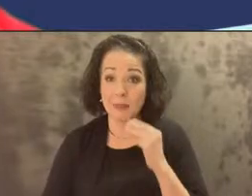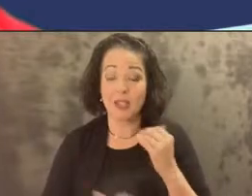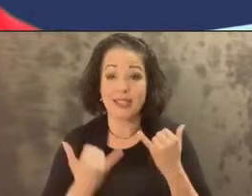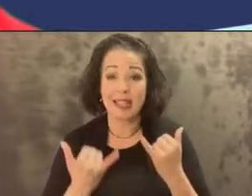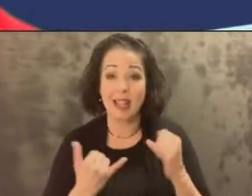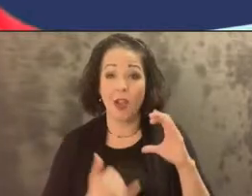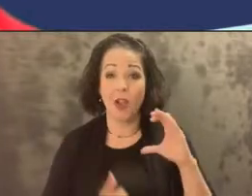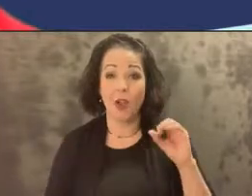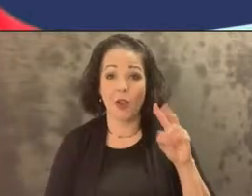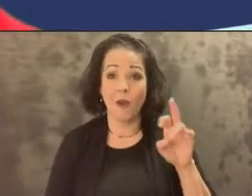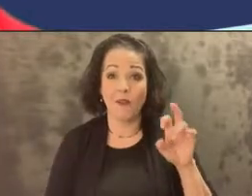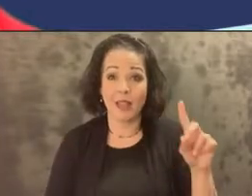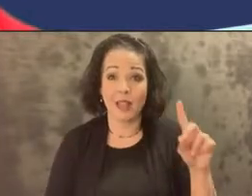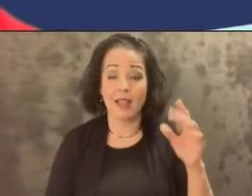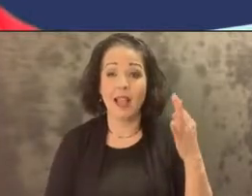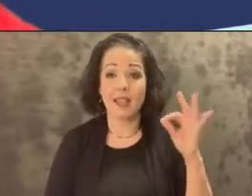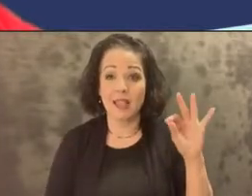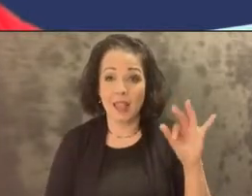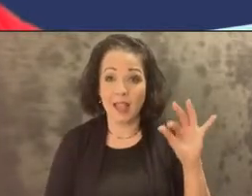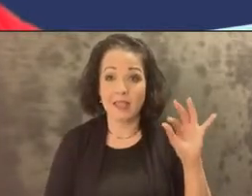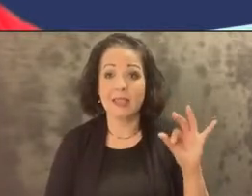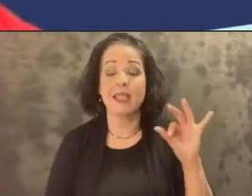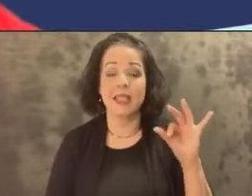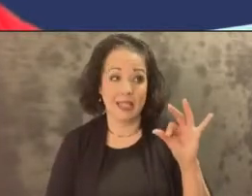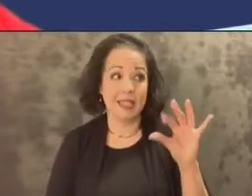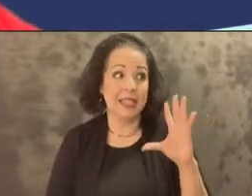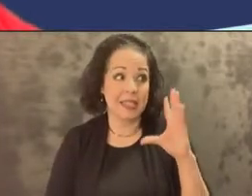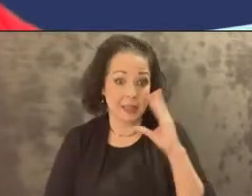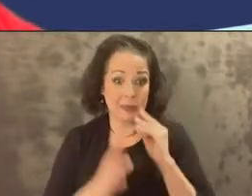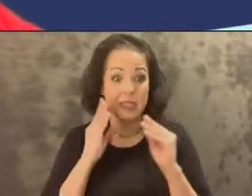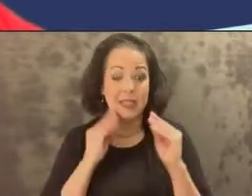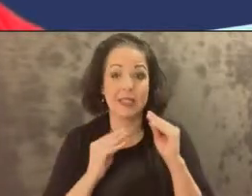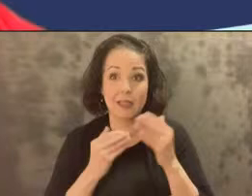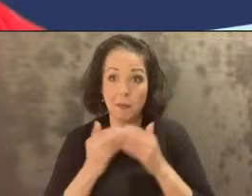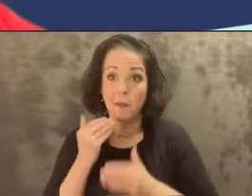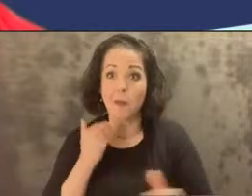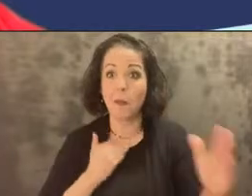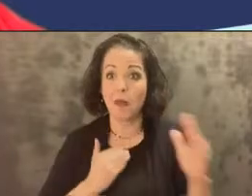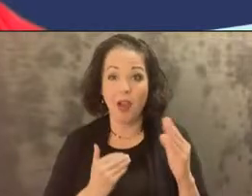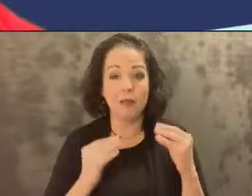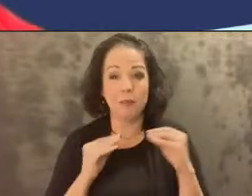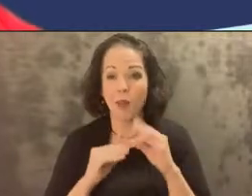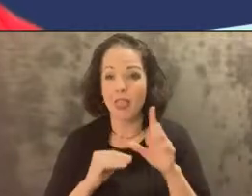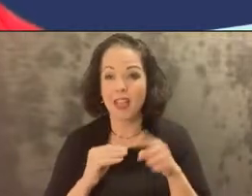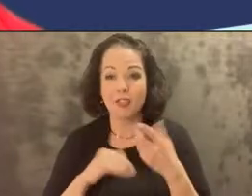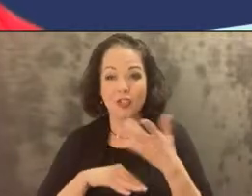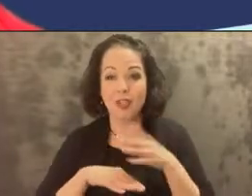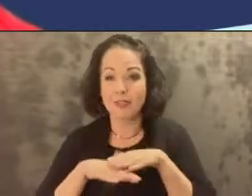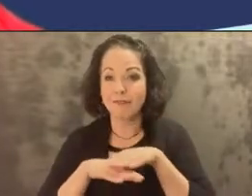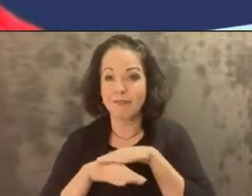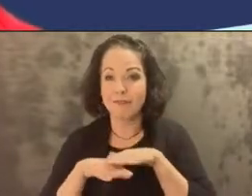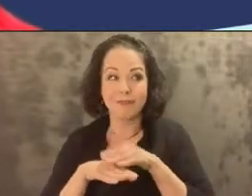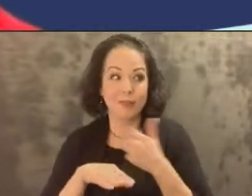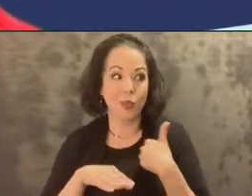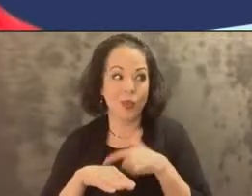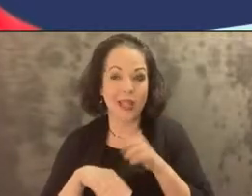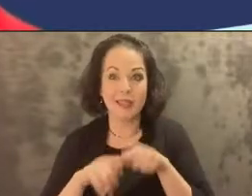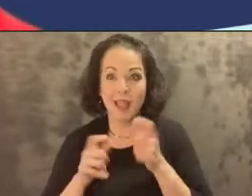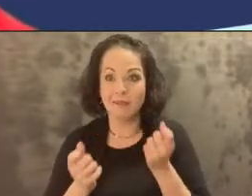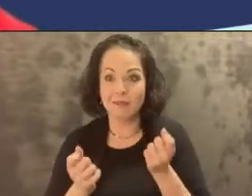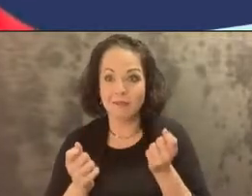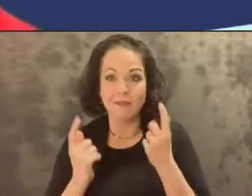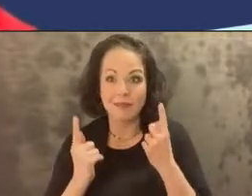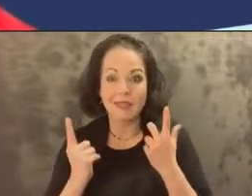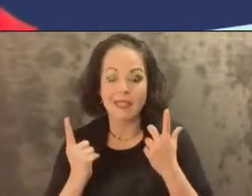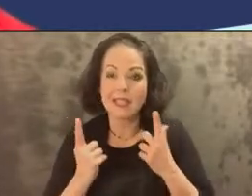COVID-19 is really beyond just comprehension, because you guys did